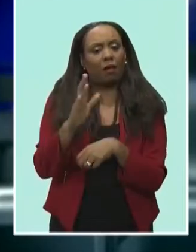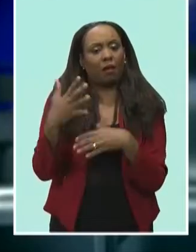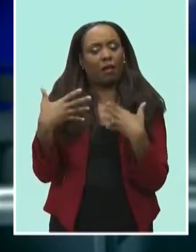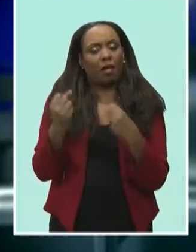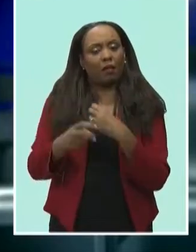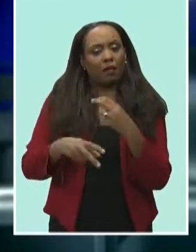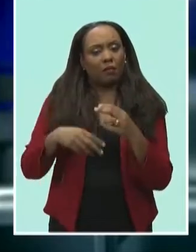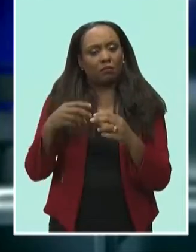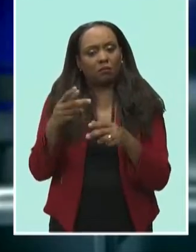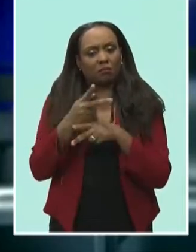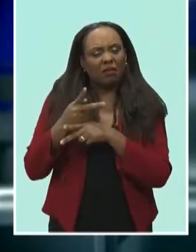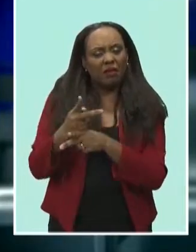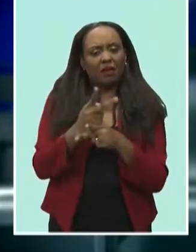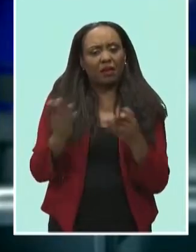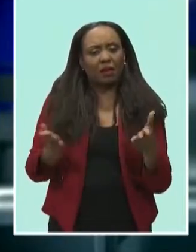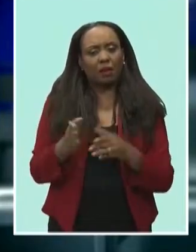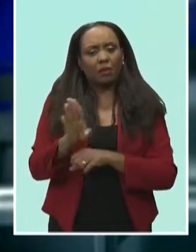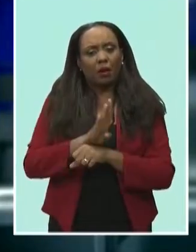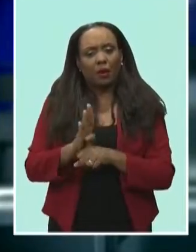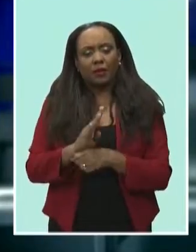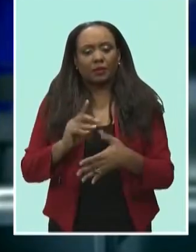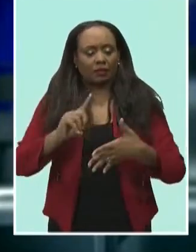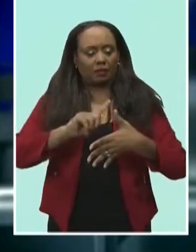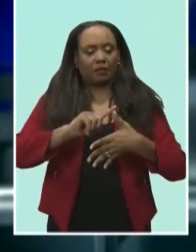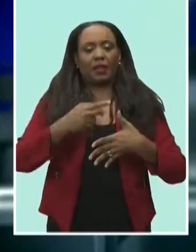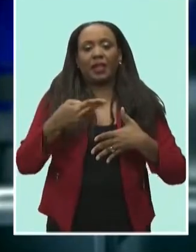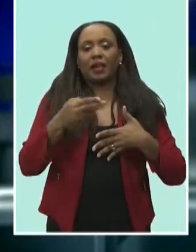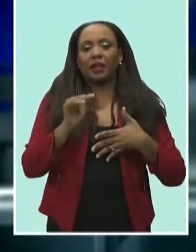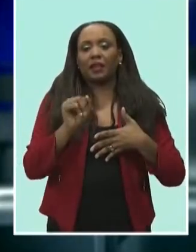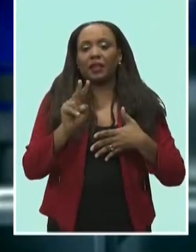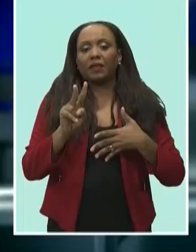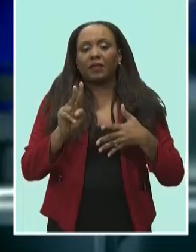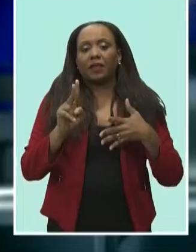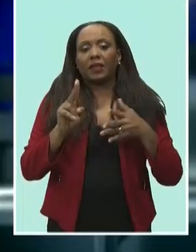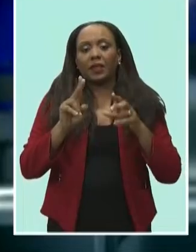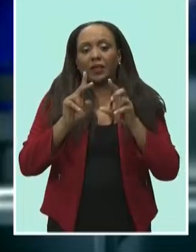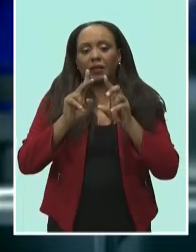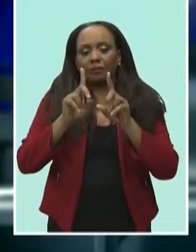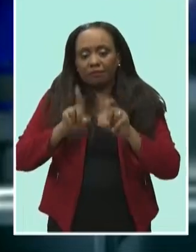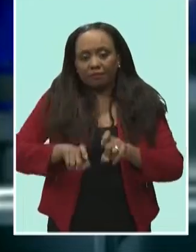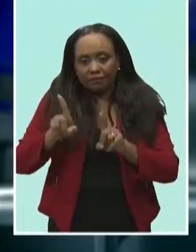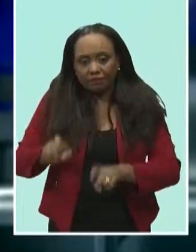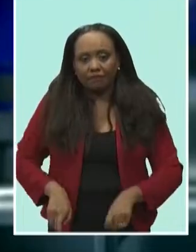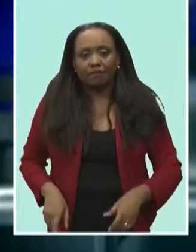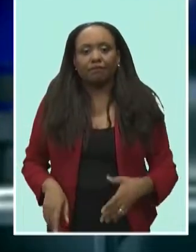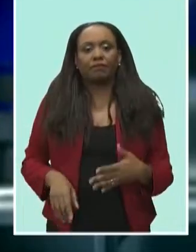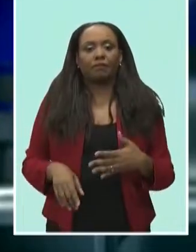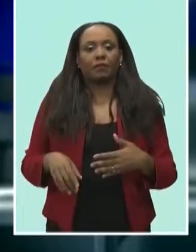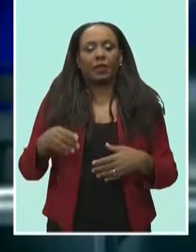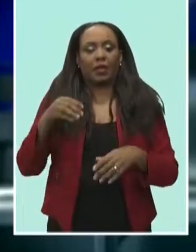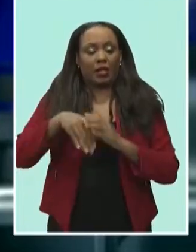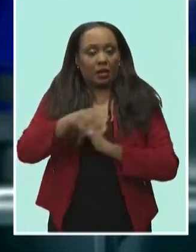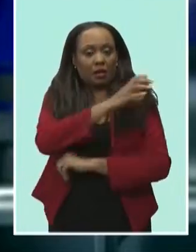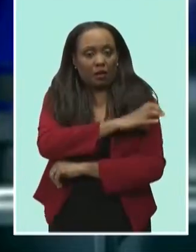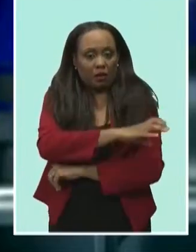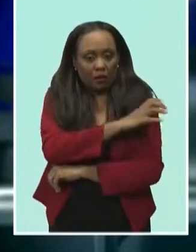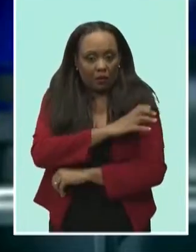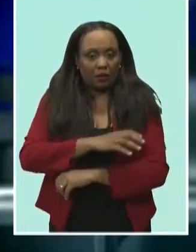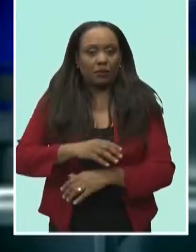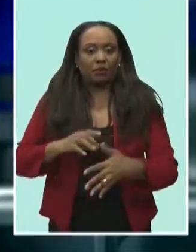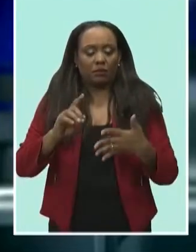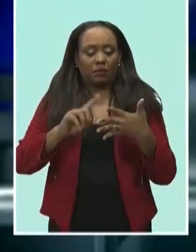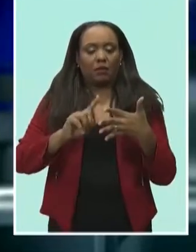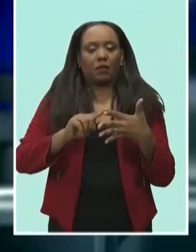involve things such as HIV screening at all healthcare centers and polyclinics, available and equally important